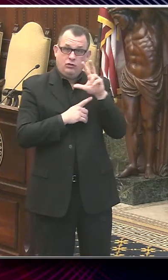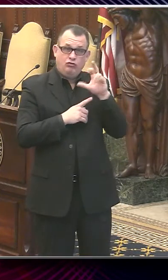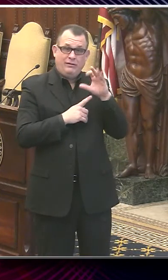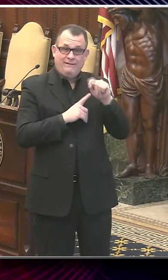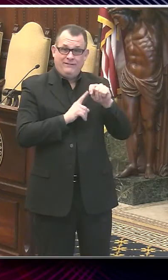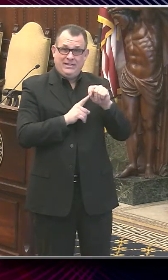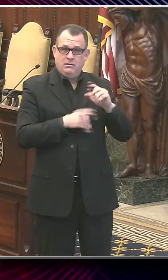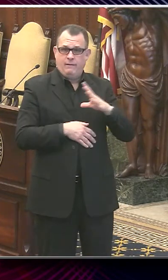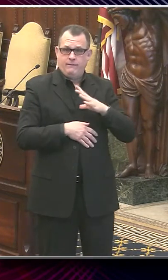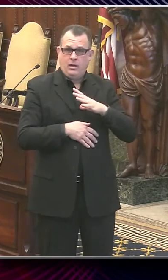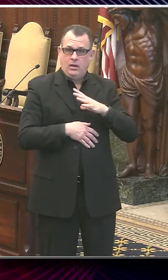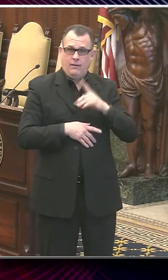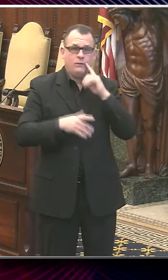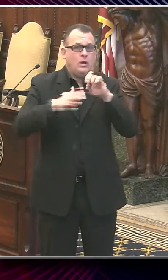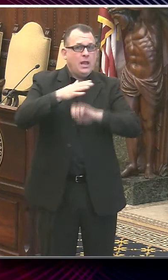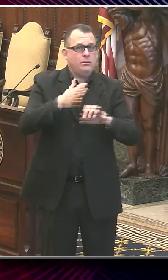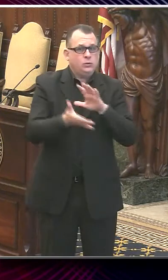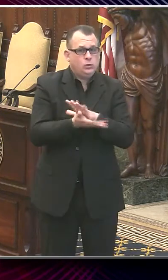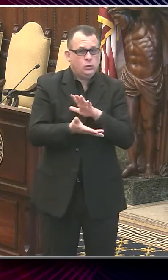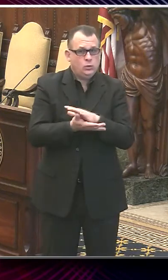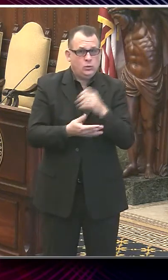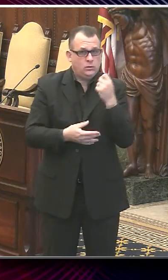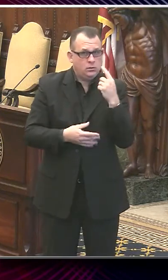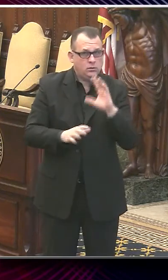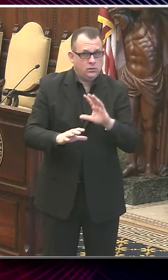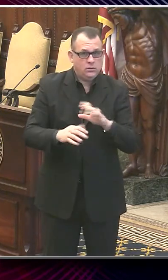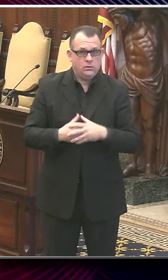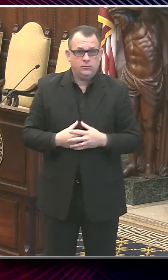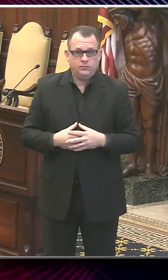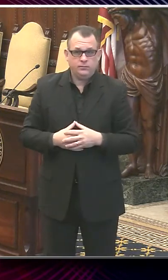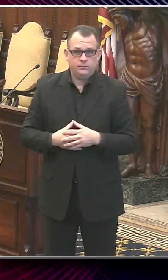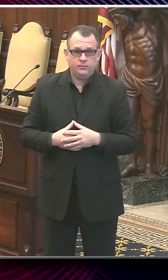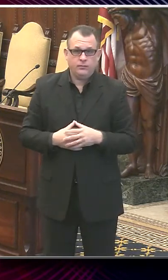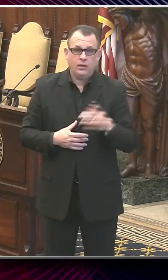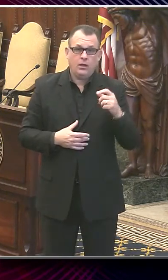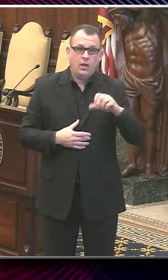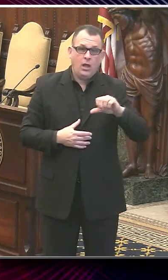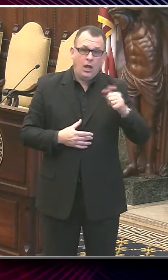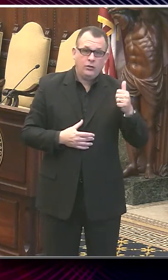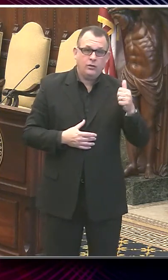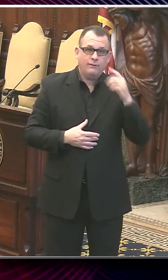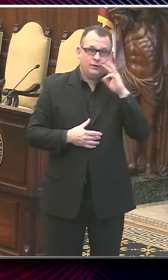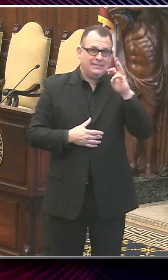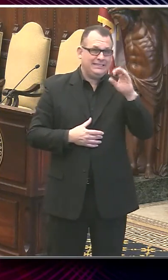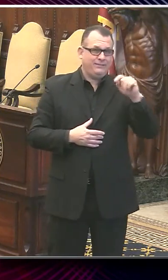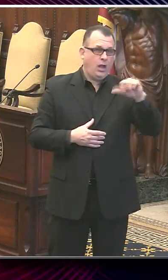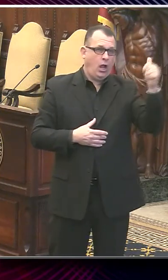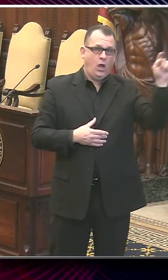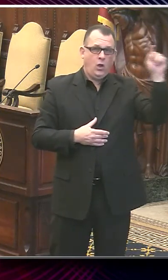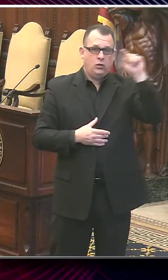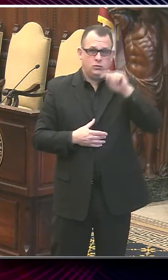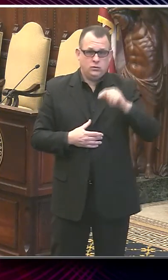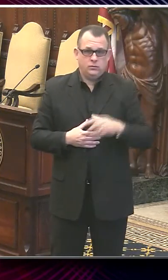in elementary schools if a variety of other safety precautions are underway, but it does not permit that in the middle school or the high school